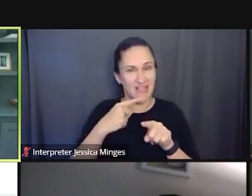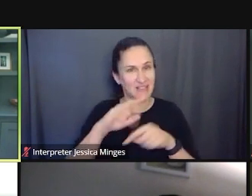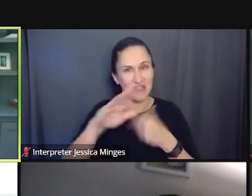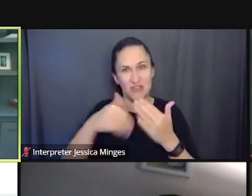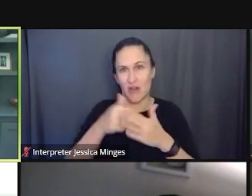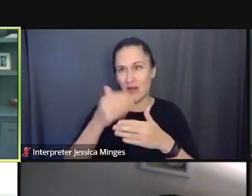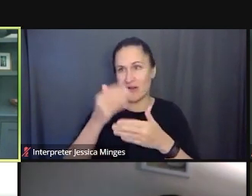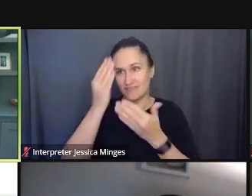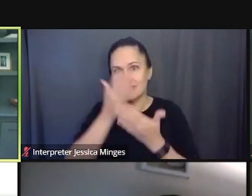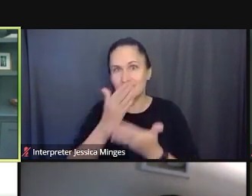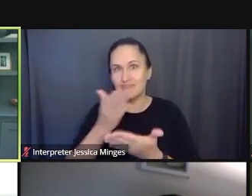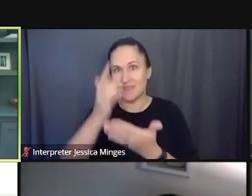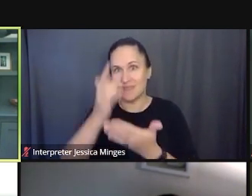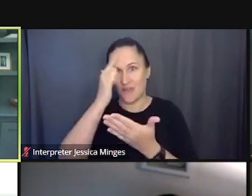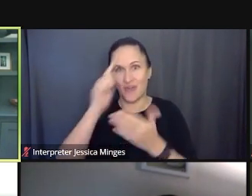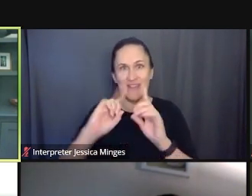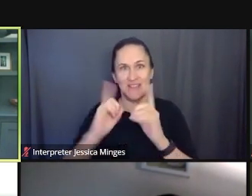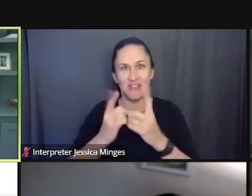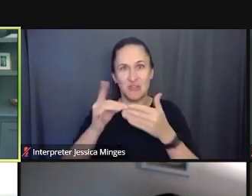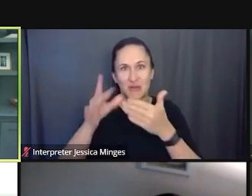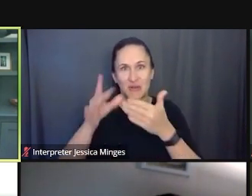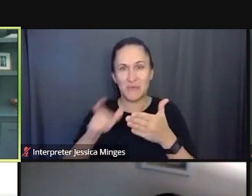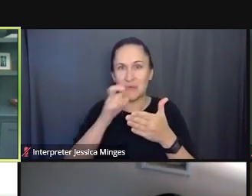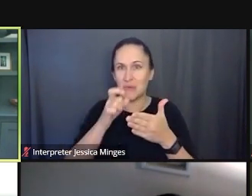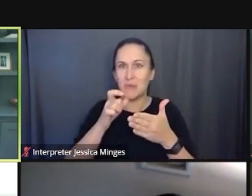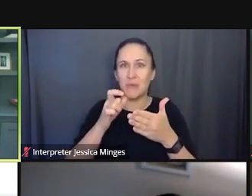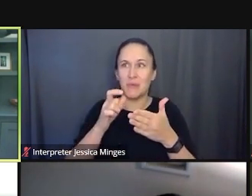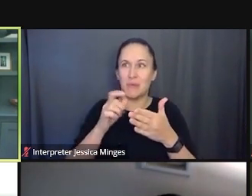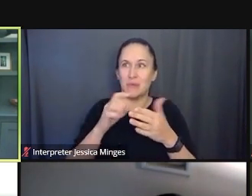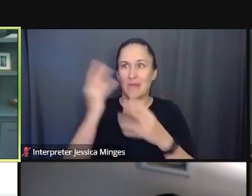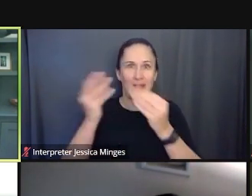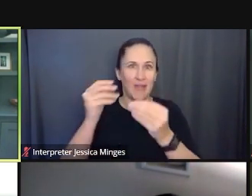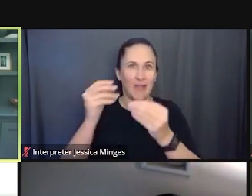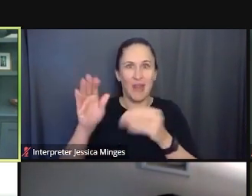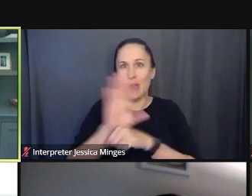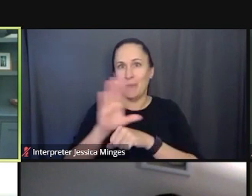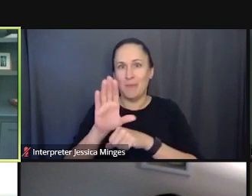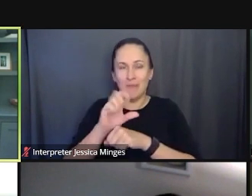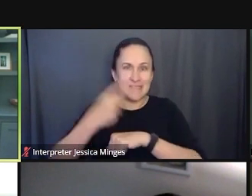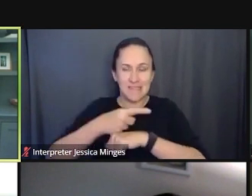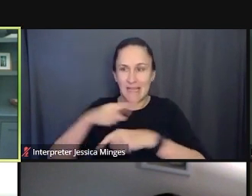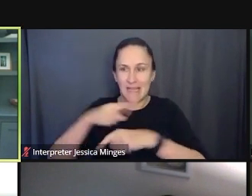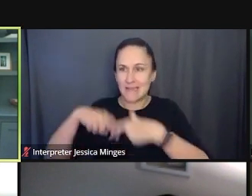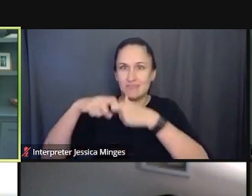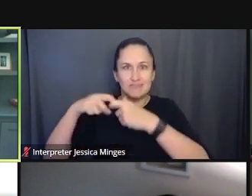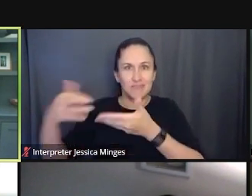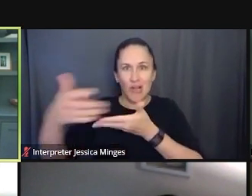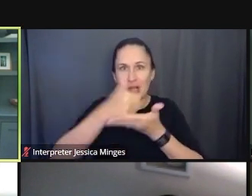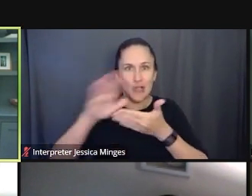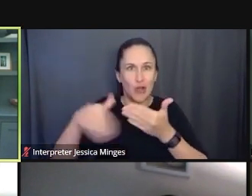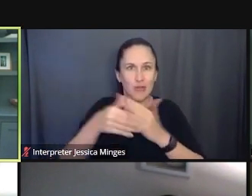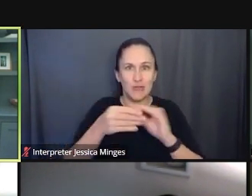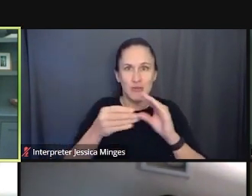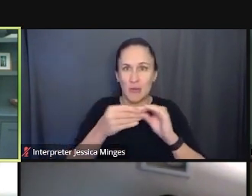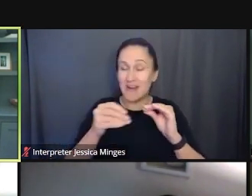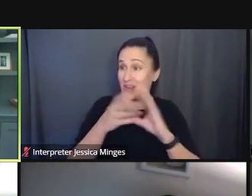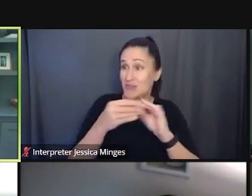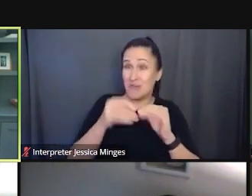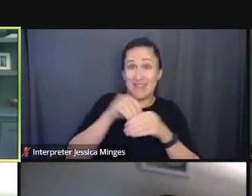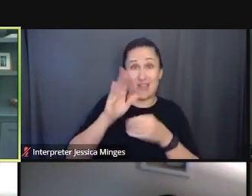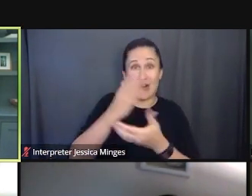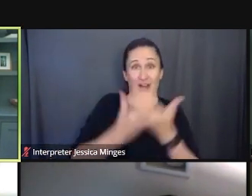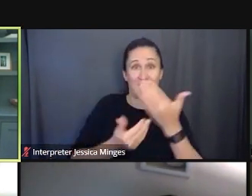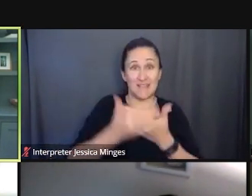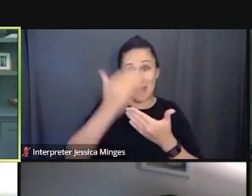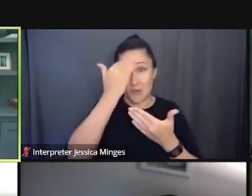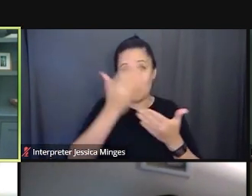time out of their busy days to give us these stories, right? And the stories are in their hands. They know better than anyone